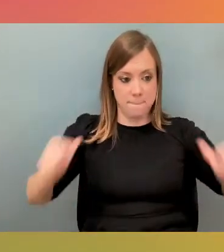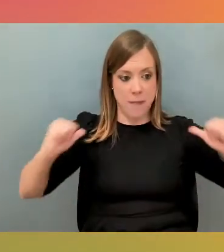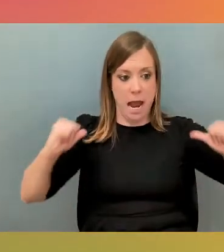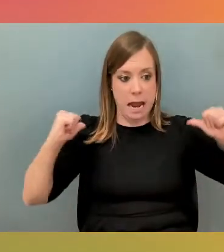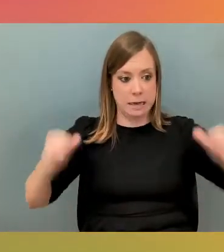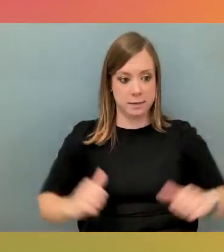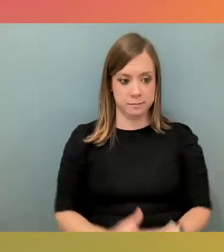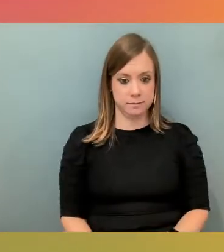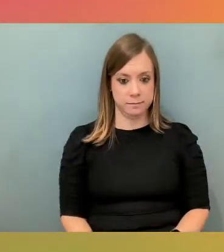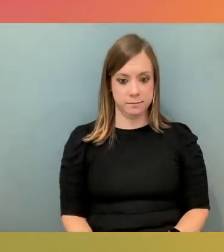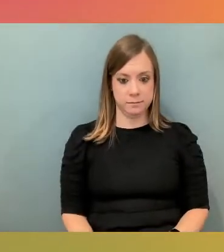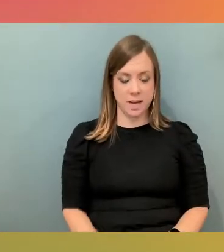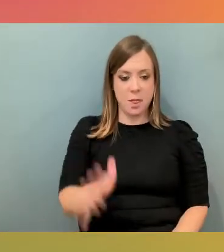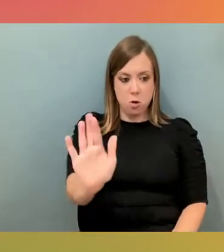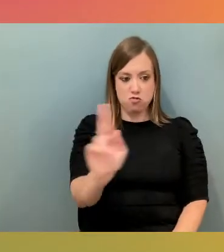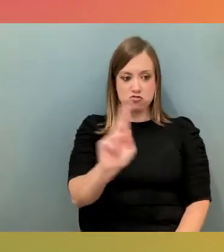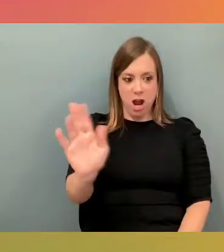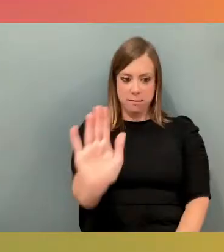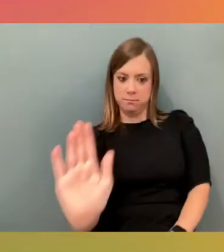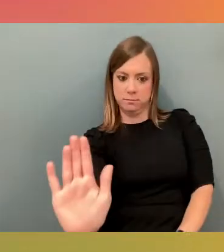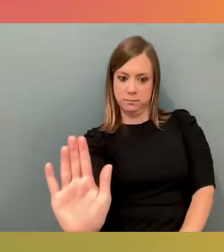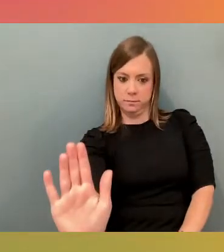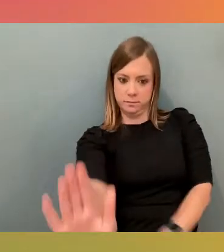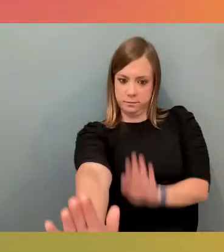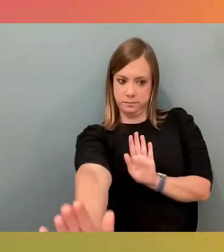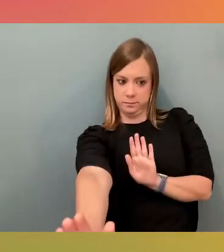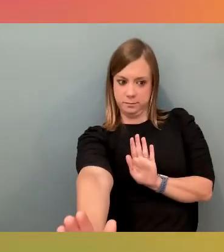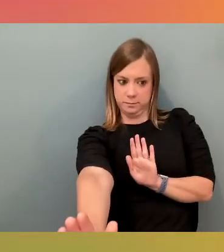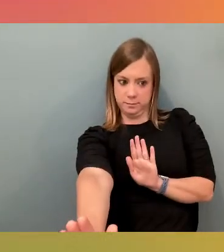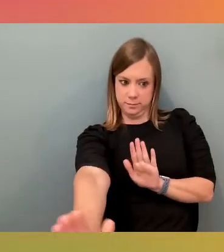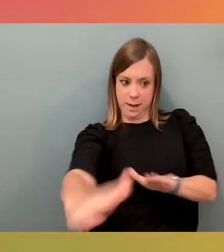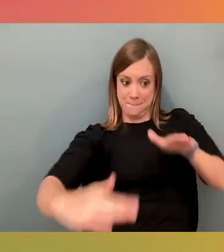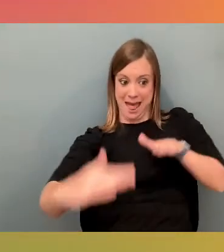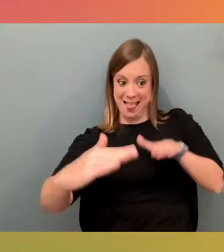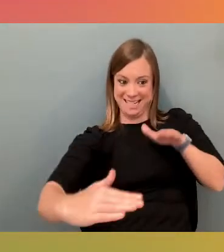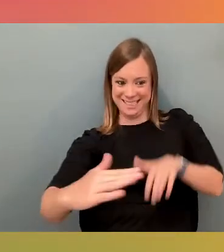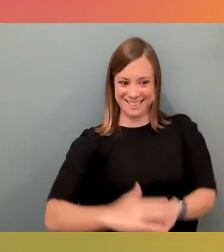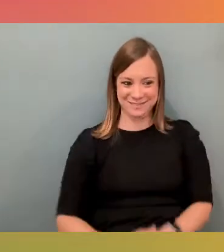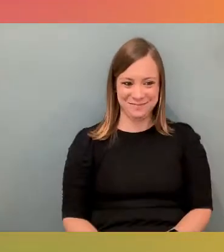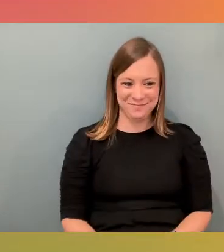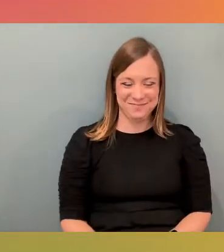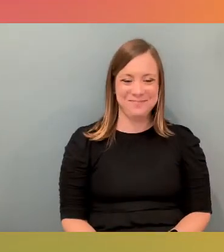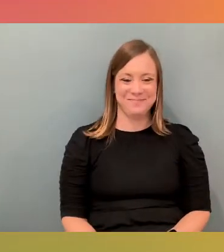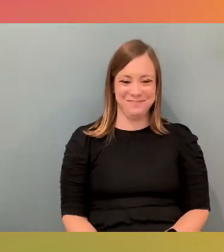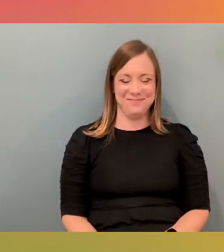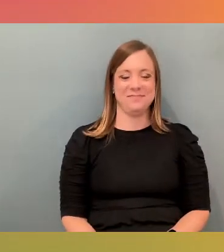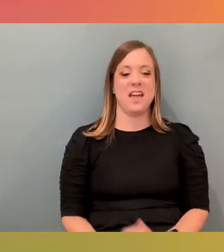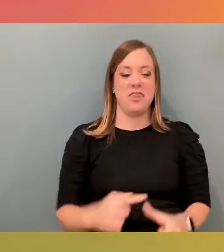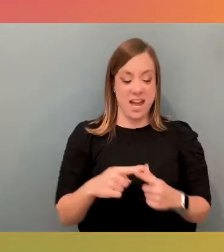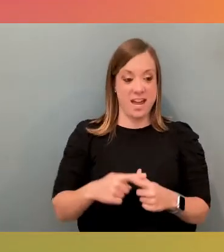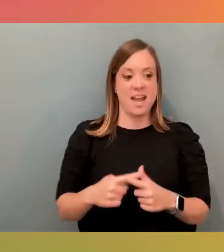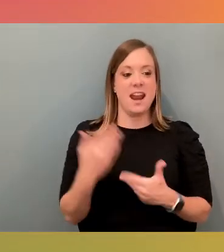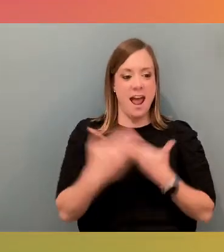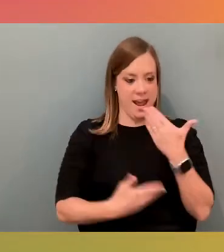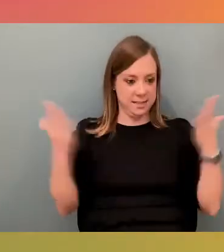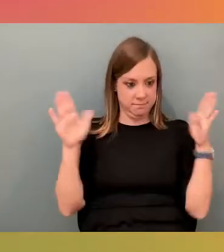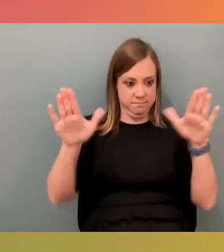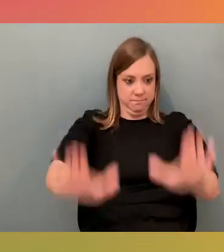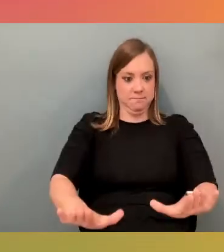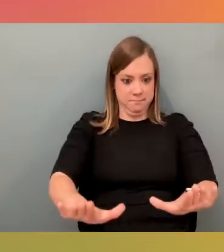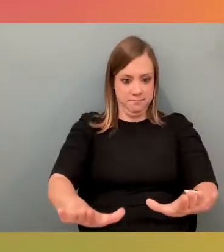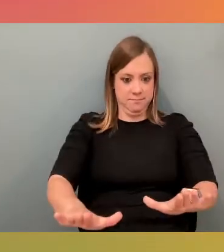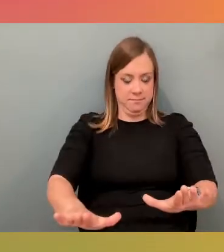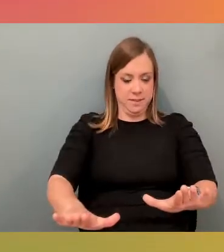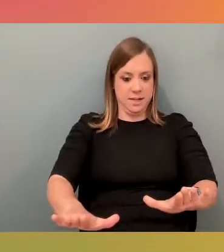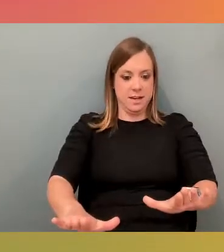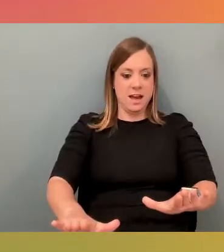for 3, 2, 1. Nicely done. Plant your hands, bend the right knee, and spin that back